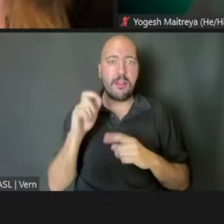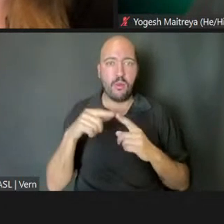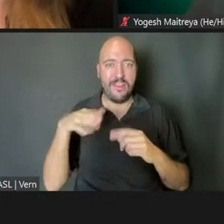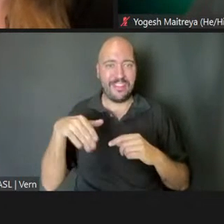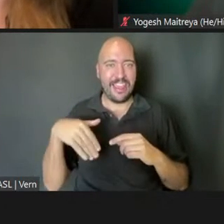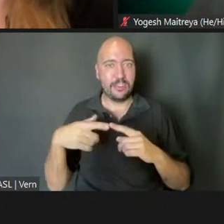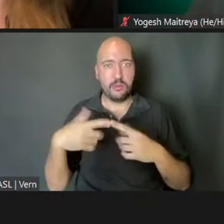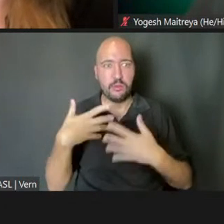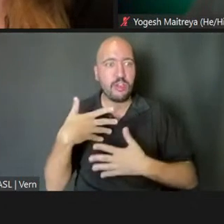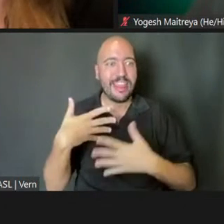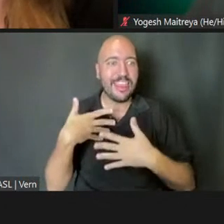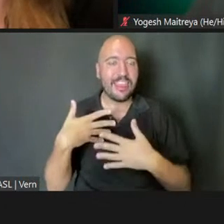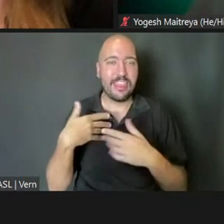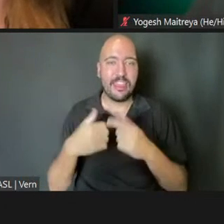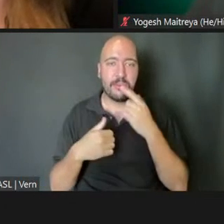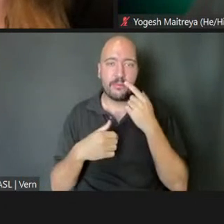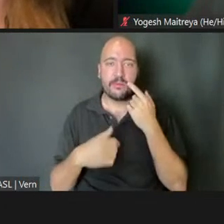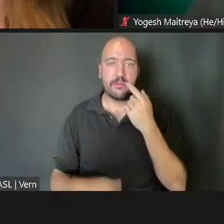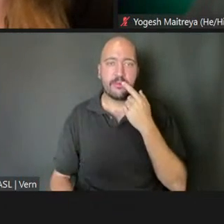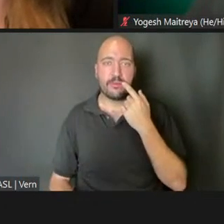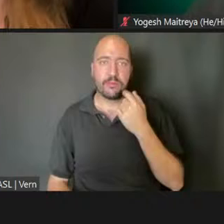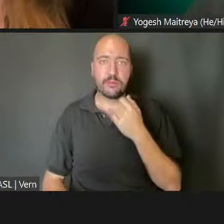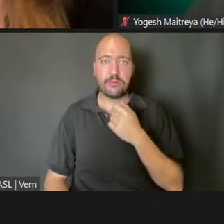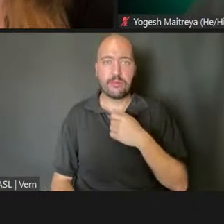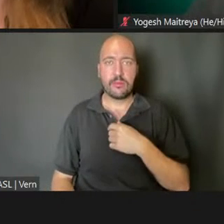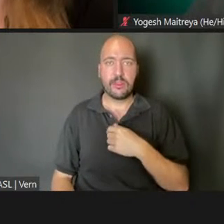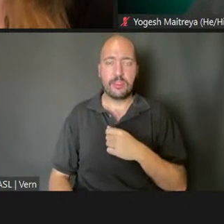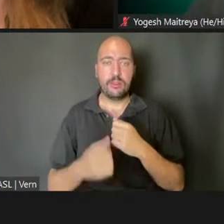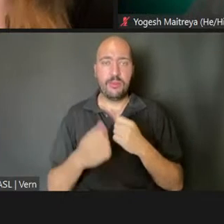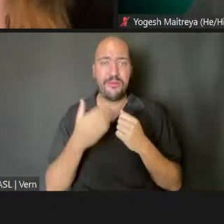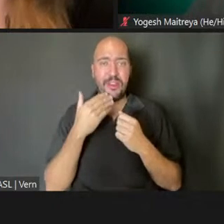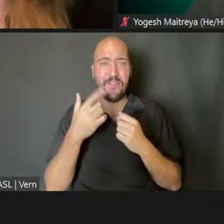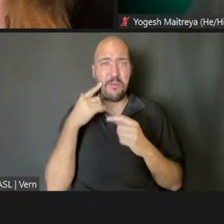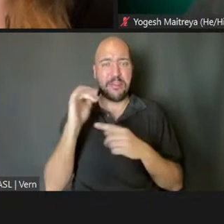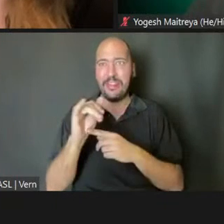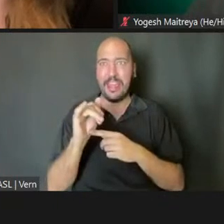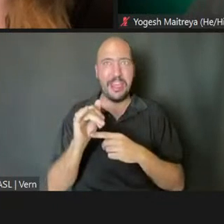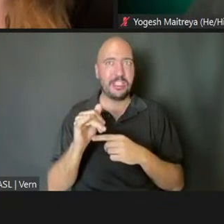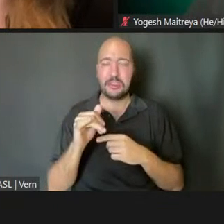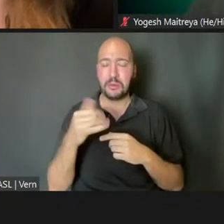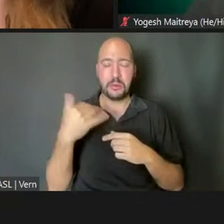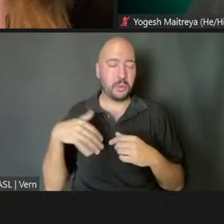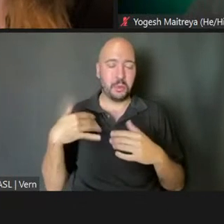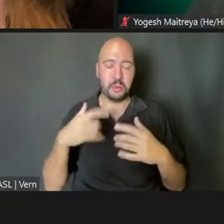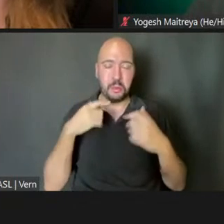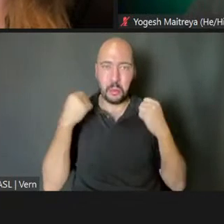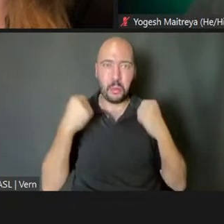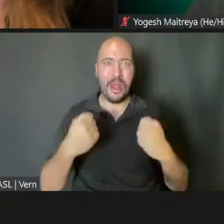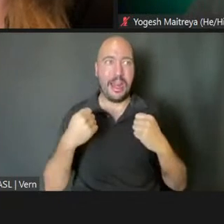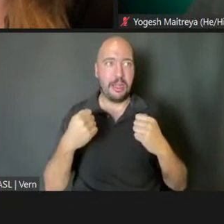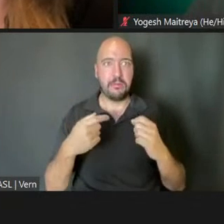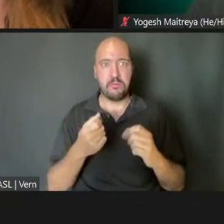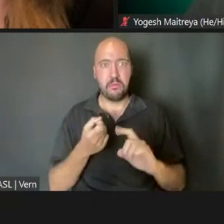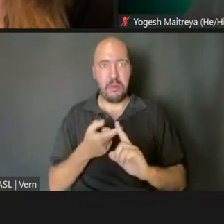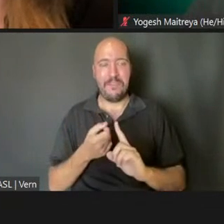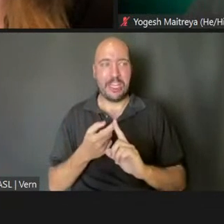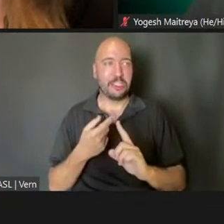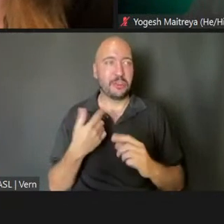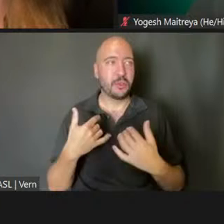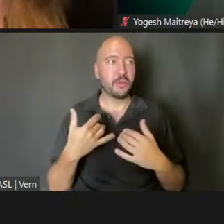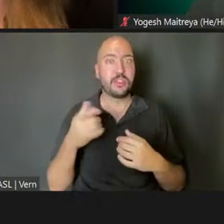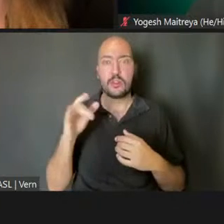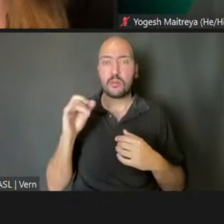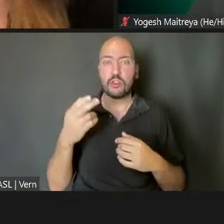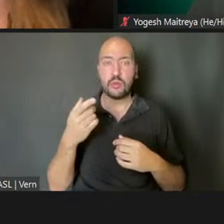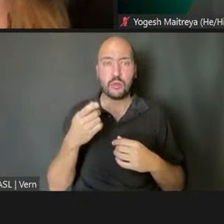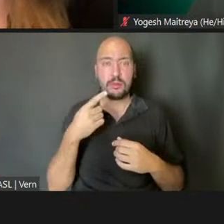yet to breathe. So thank you for that wild provocation. And Yogesh, will you please tell